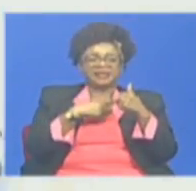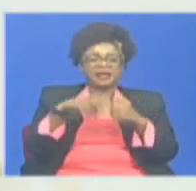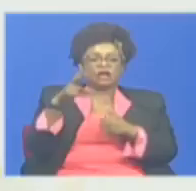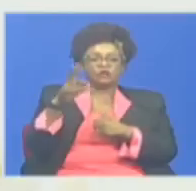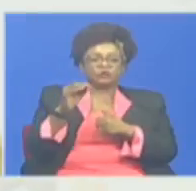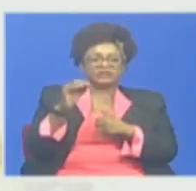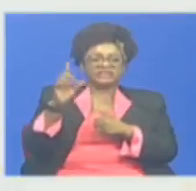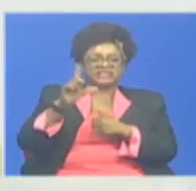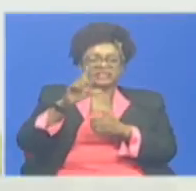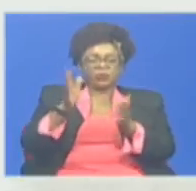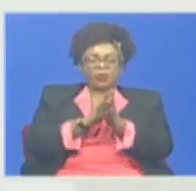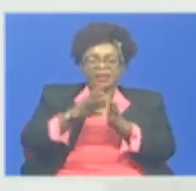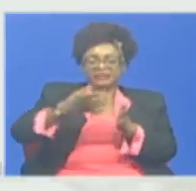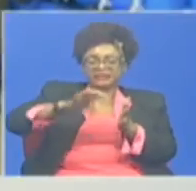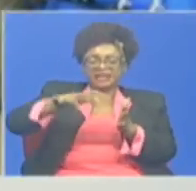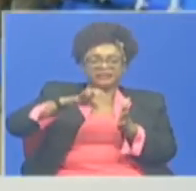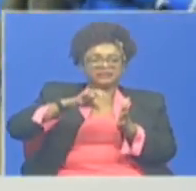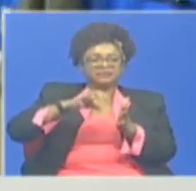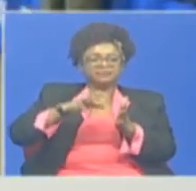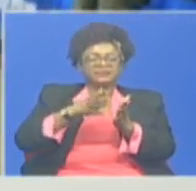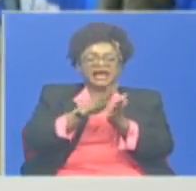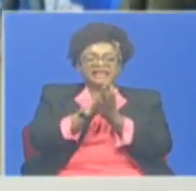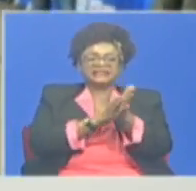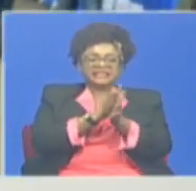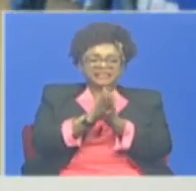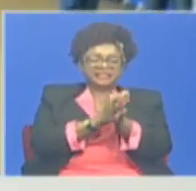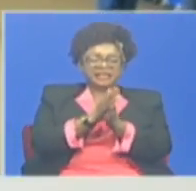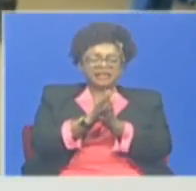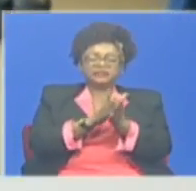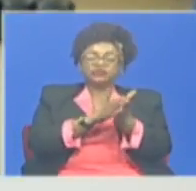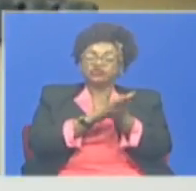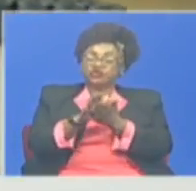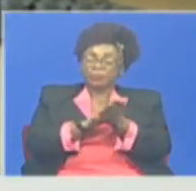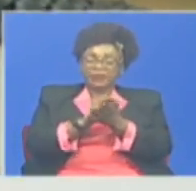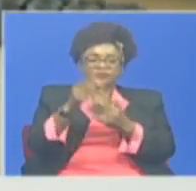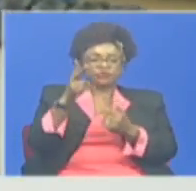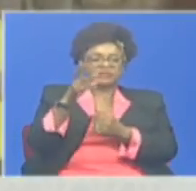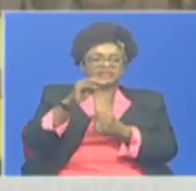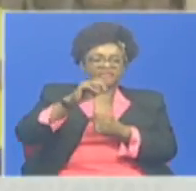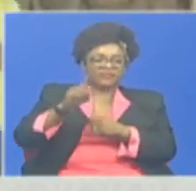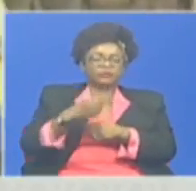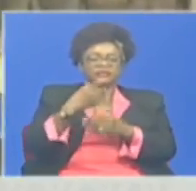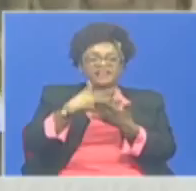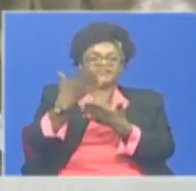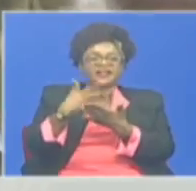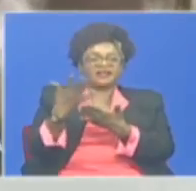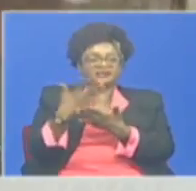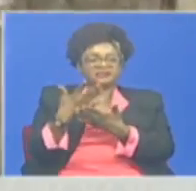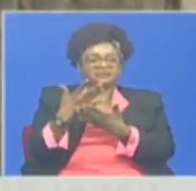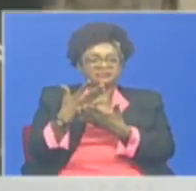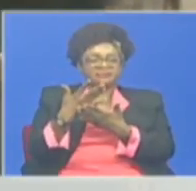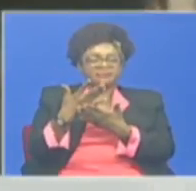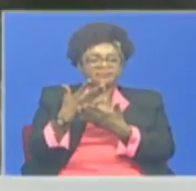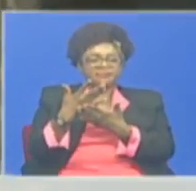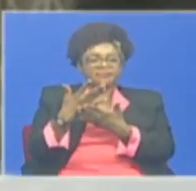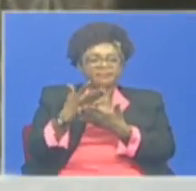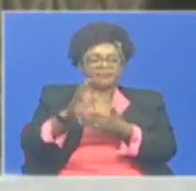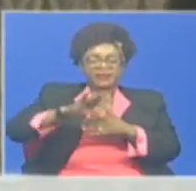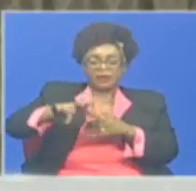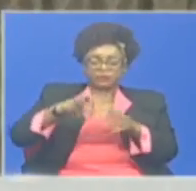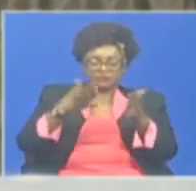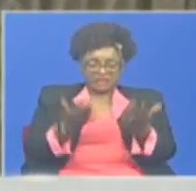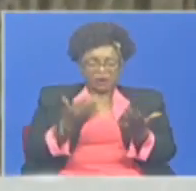jerrycans, hand sanitizers, soap and 20,000 information flyers. But the county now faces